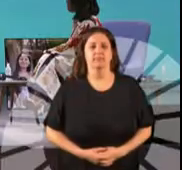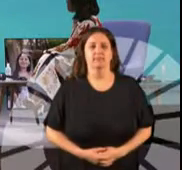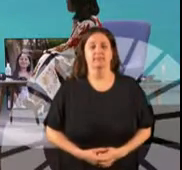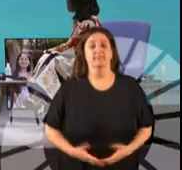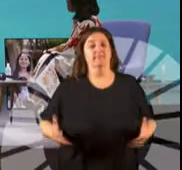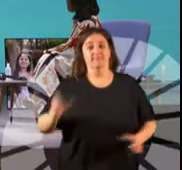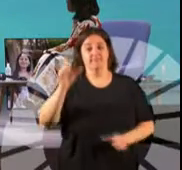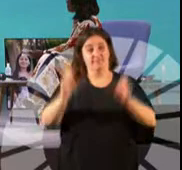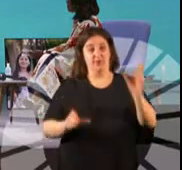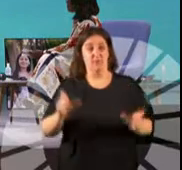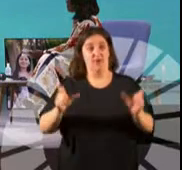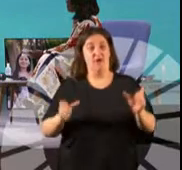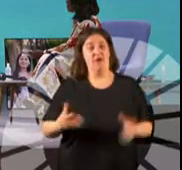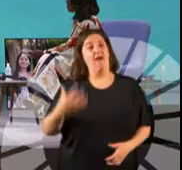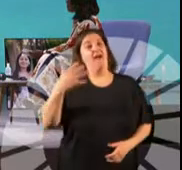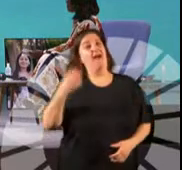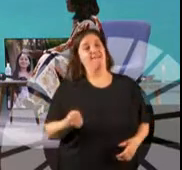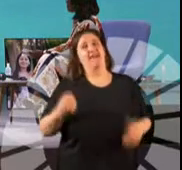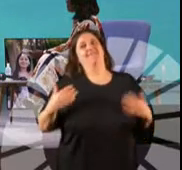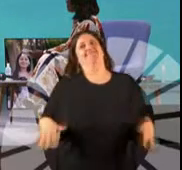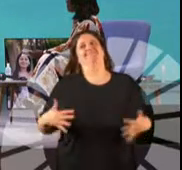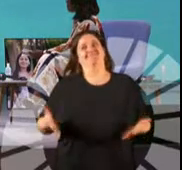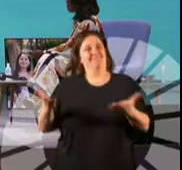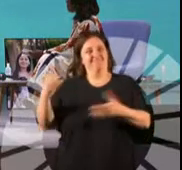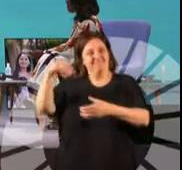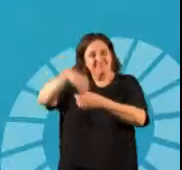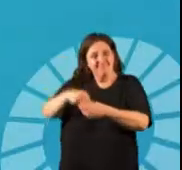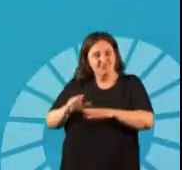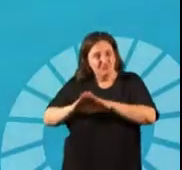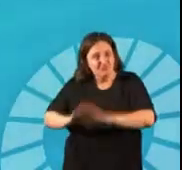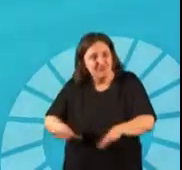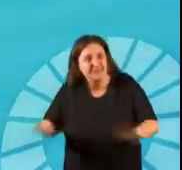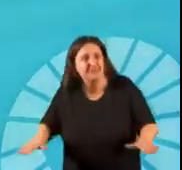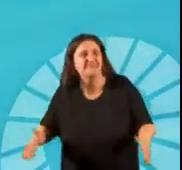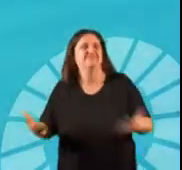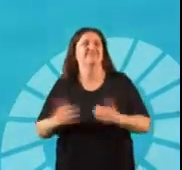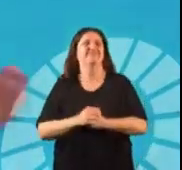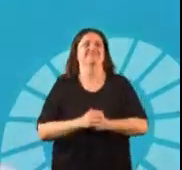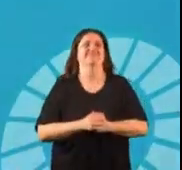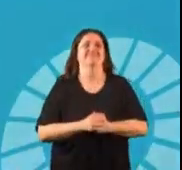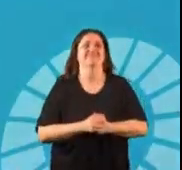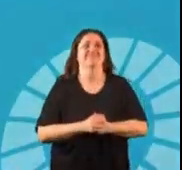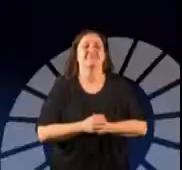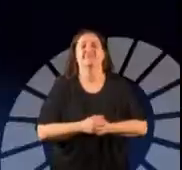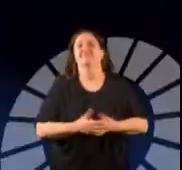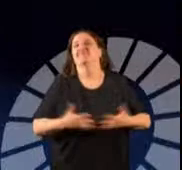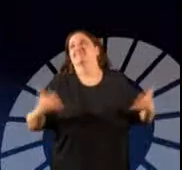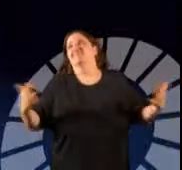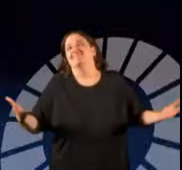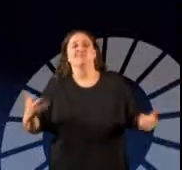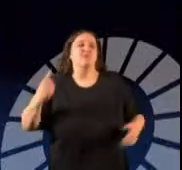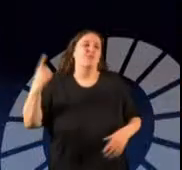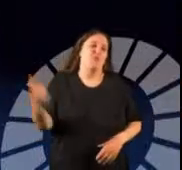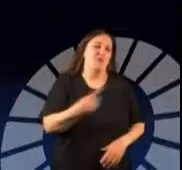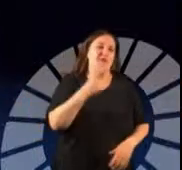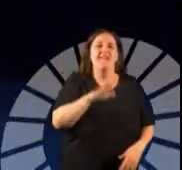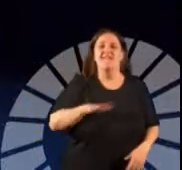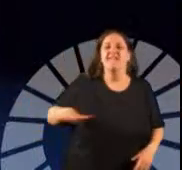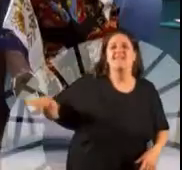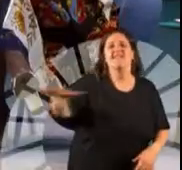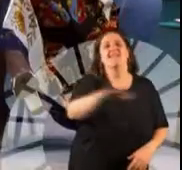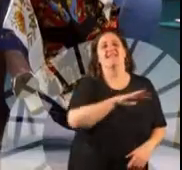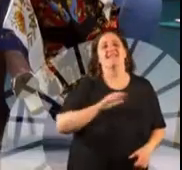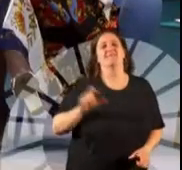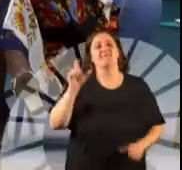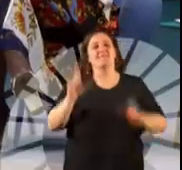we have our little son or daughter and they take those first steps. And sometimes it's left foot forward and then right foot. Or for